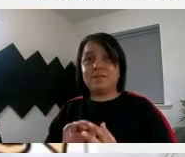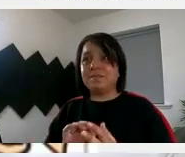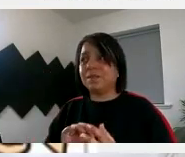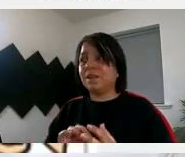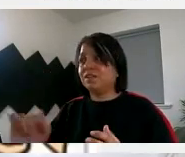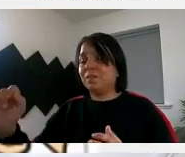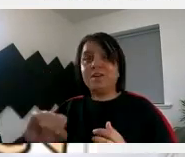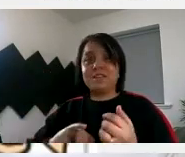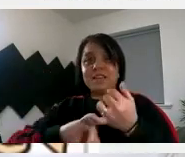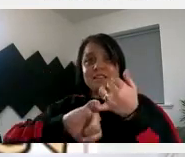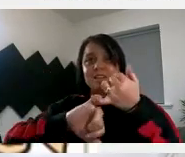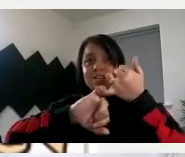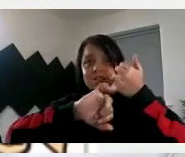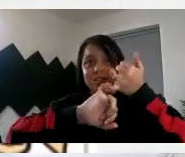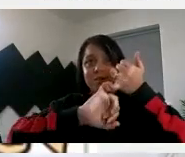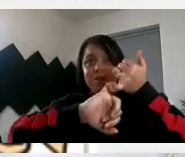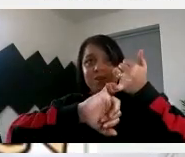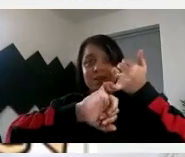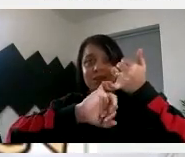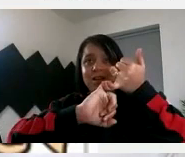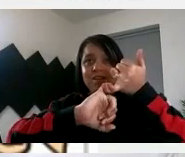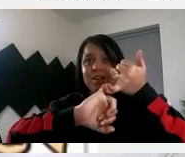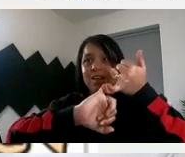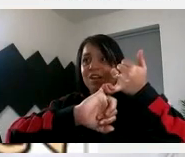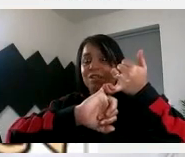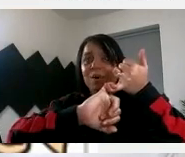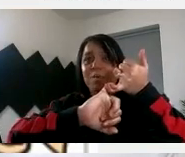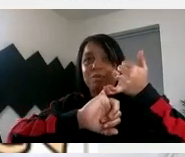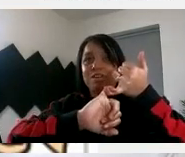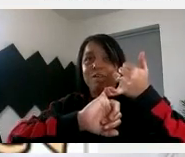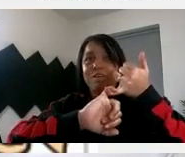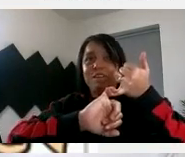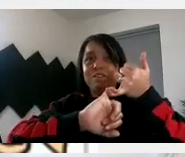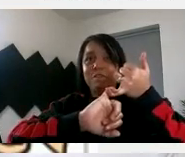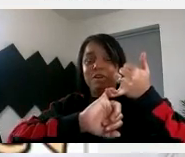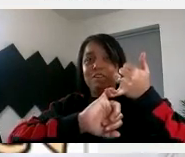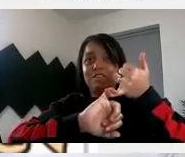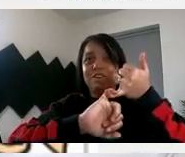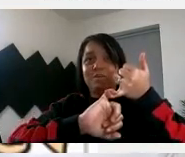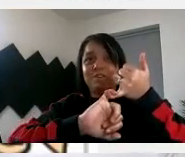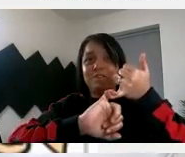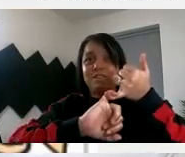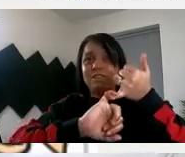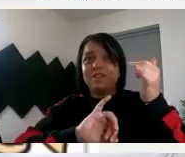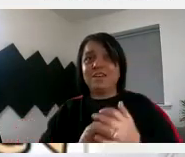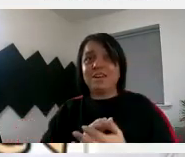name? So mine is S. So mine goes like that. So what would your letter be if you had to do a sign